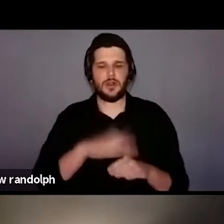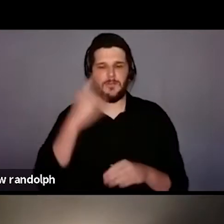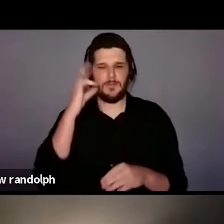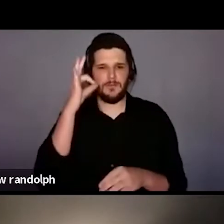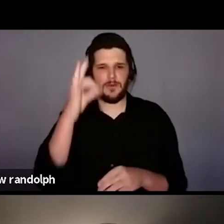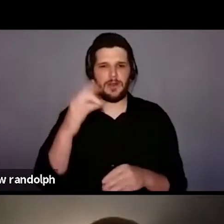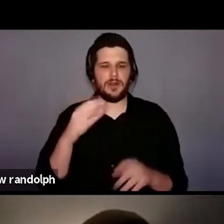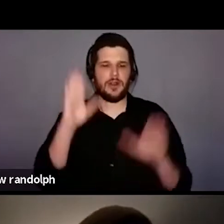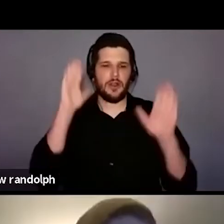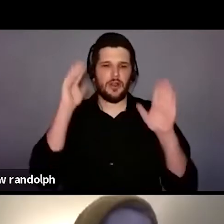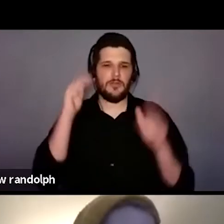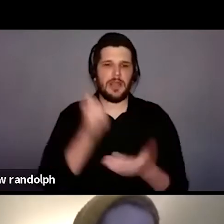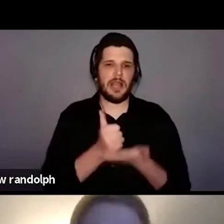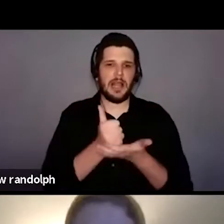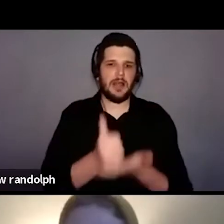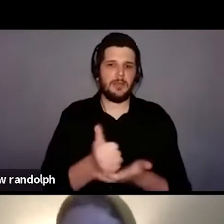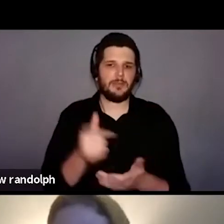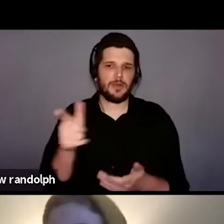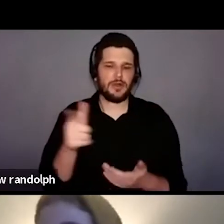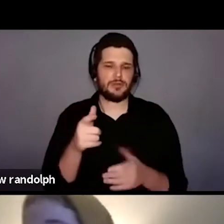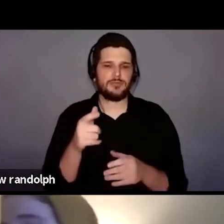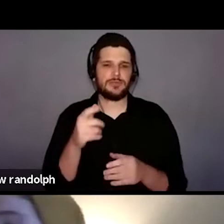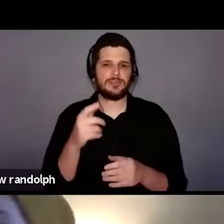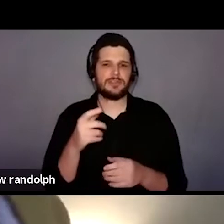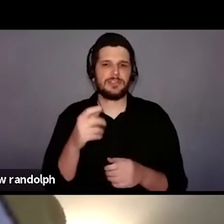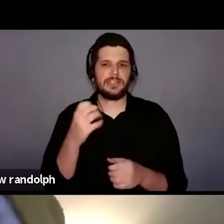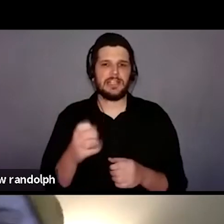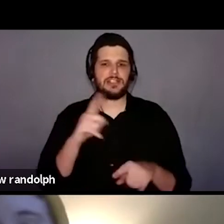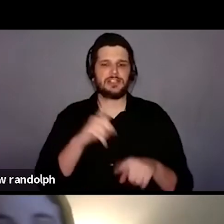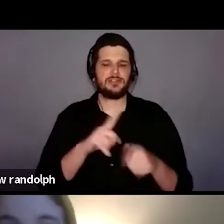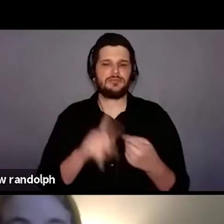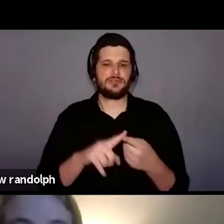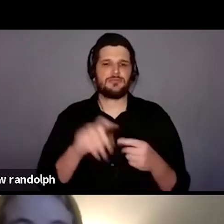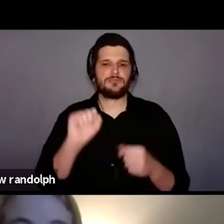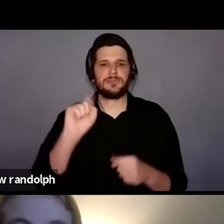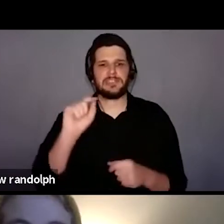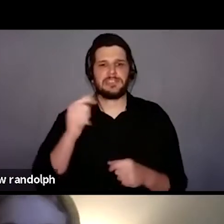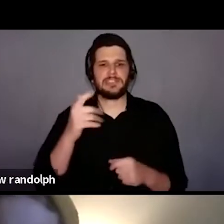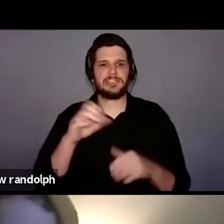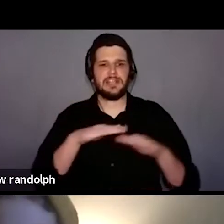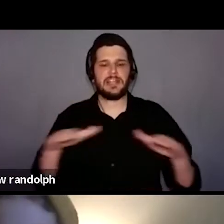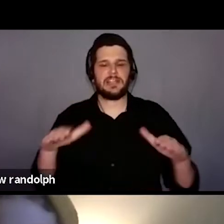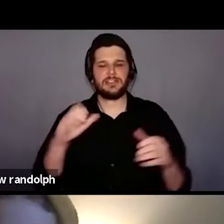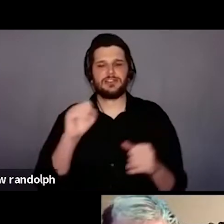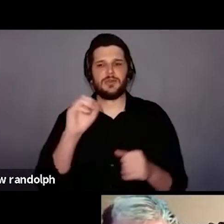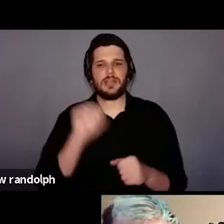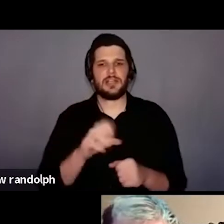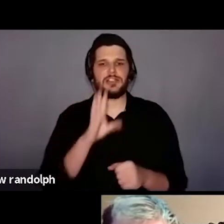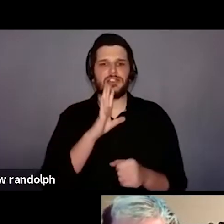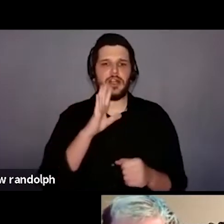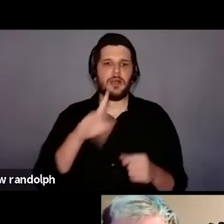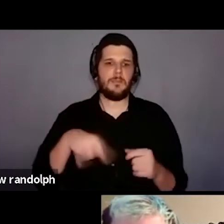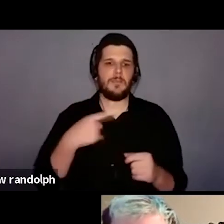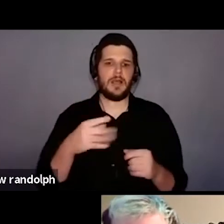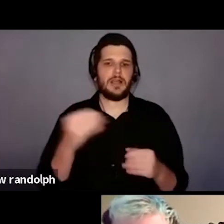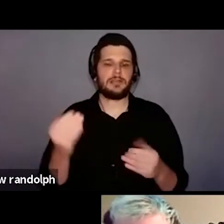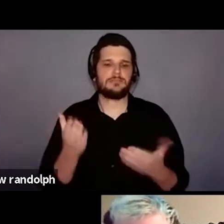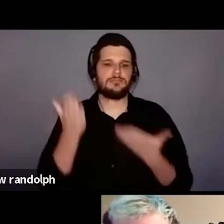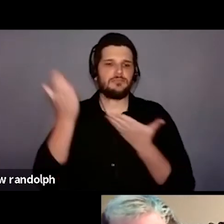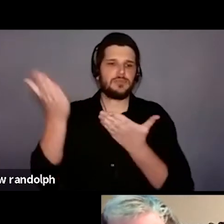hopefully helping to get some of that to the stage where we can actually, talk about it and present it.